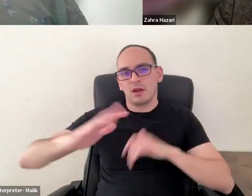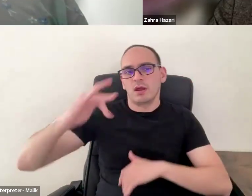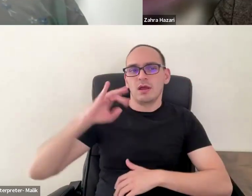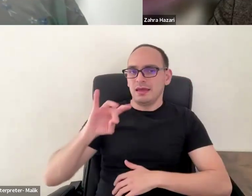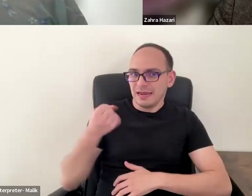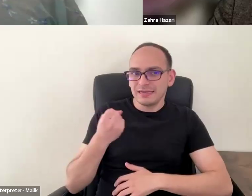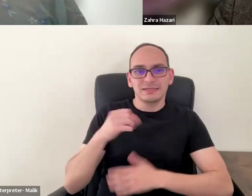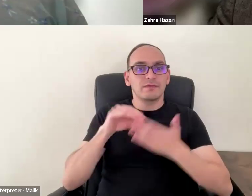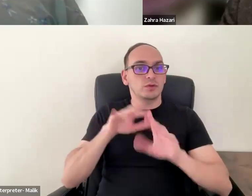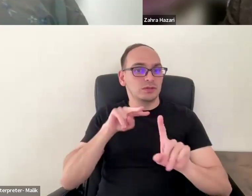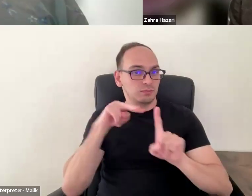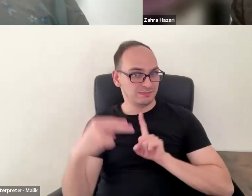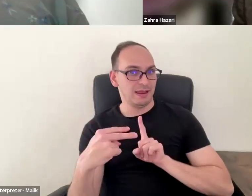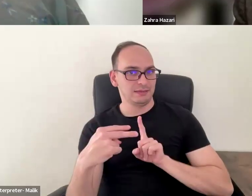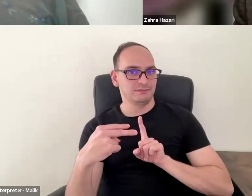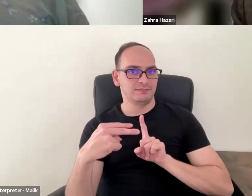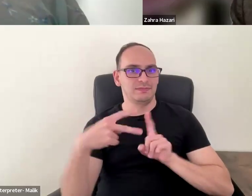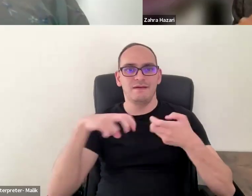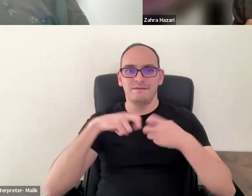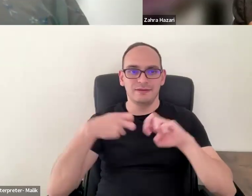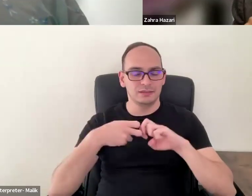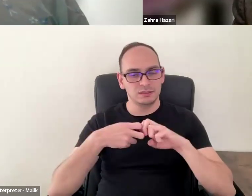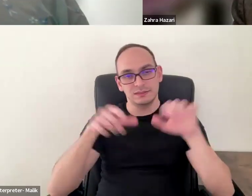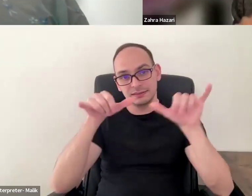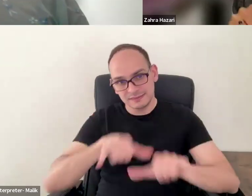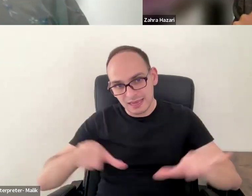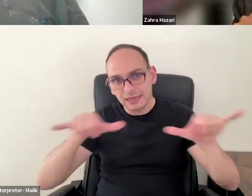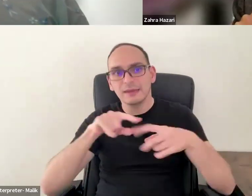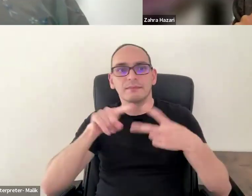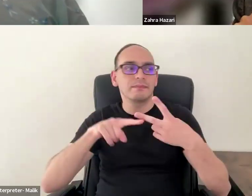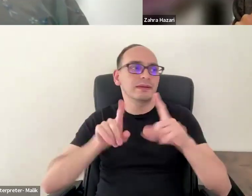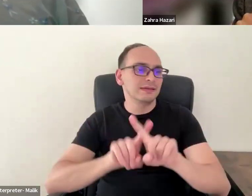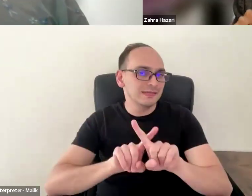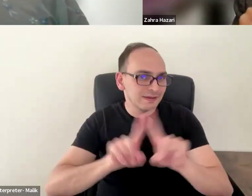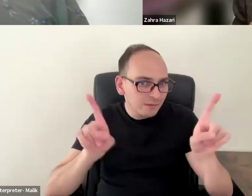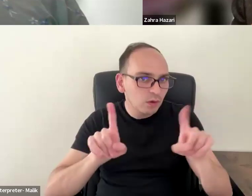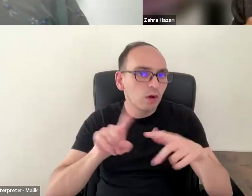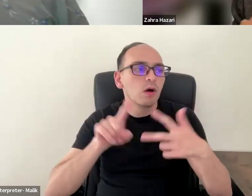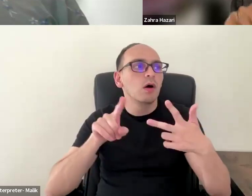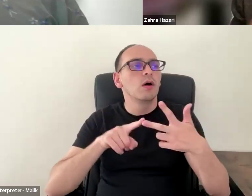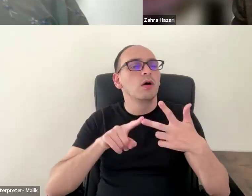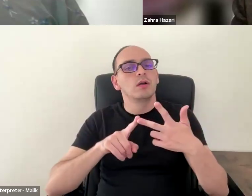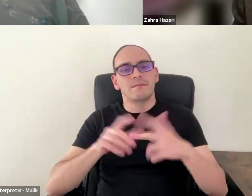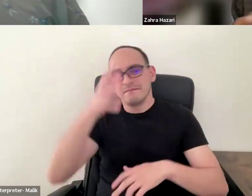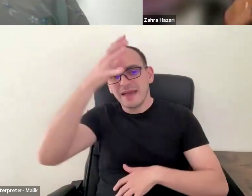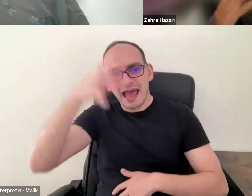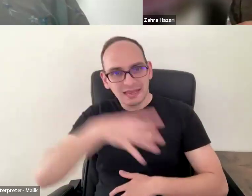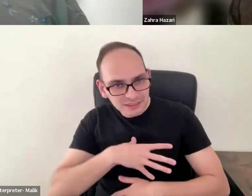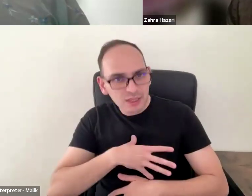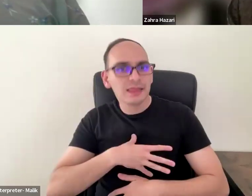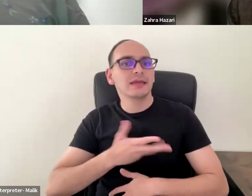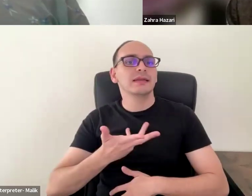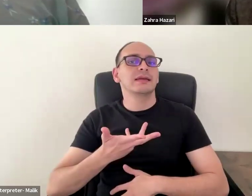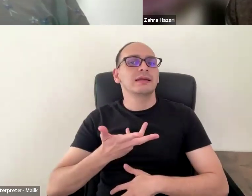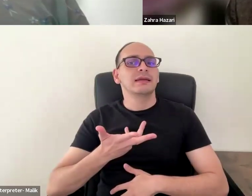students' perceptions of physics being heteronymous, being difficult, being masculine, you know, like there's like,